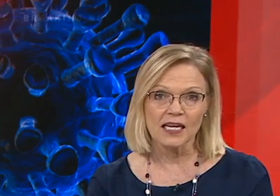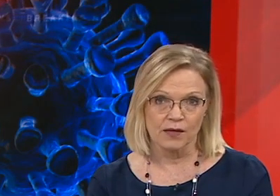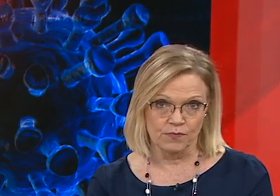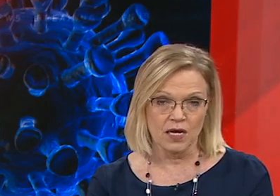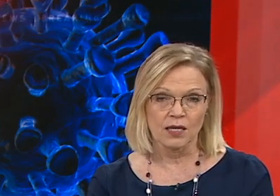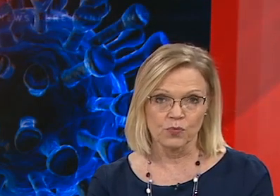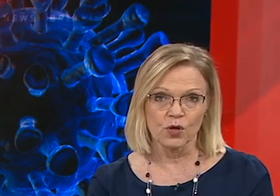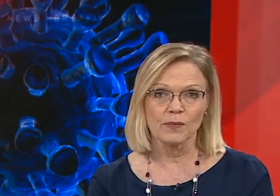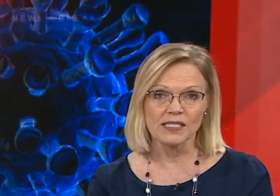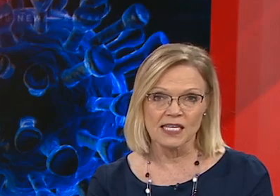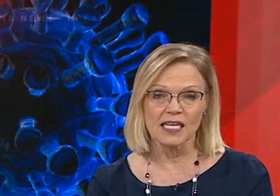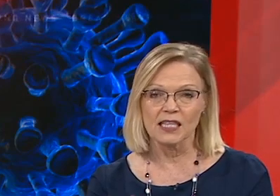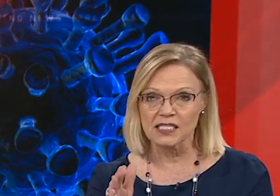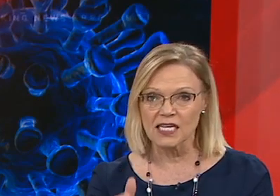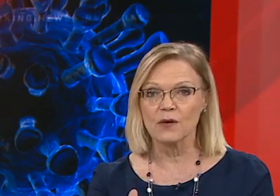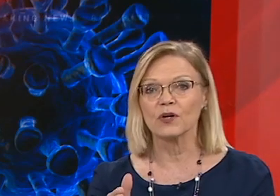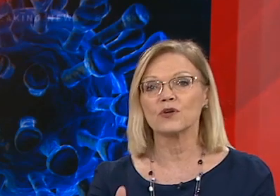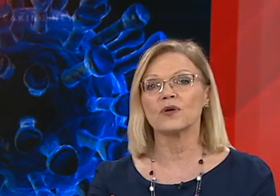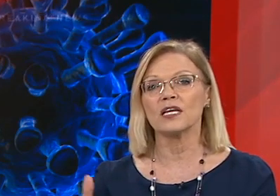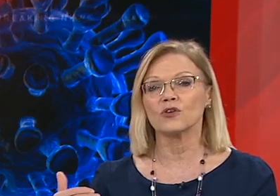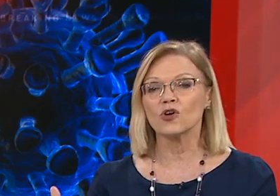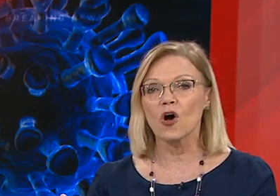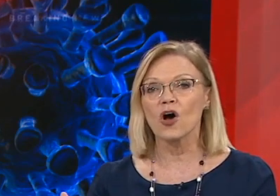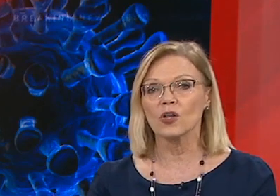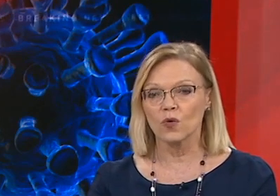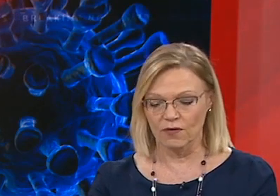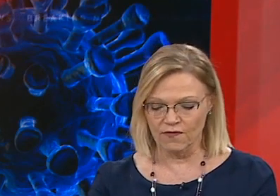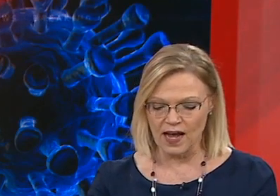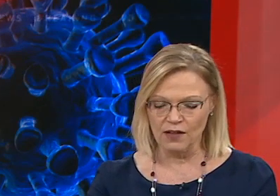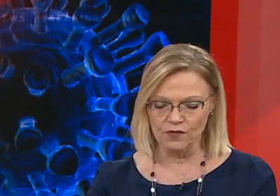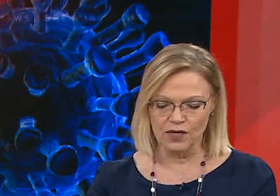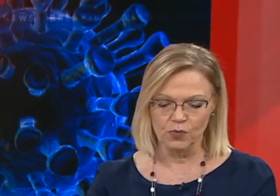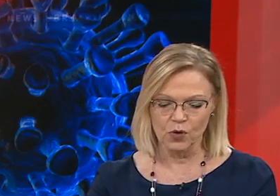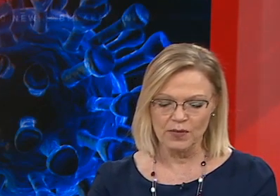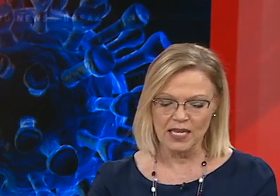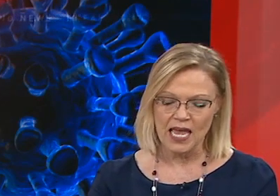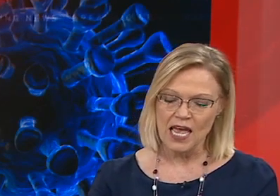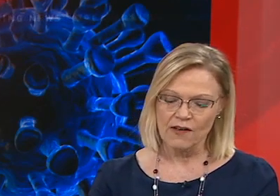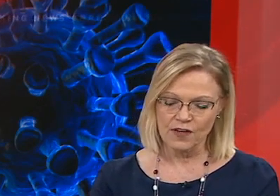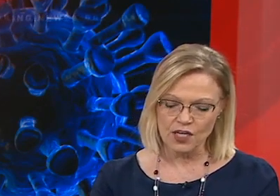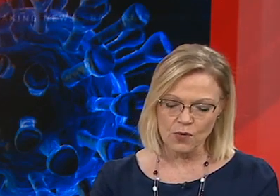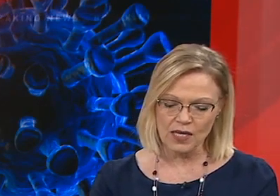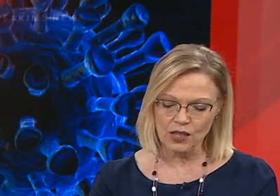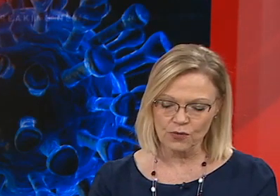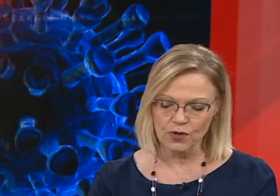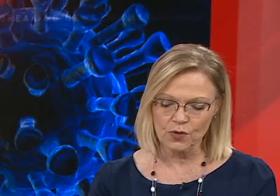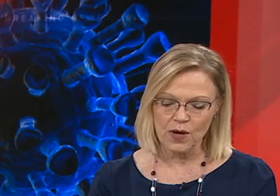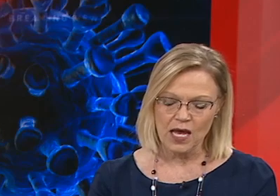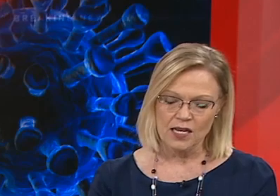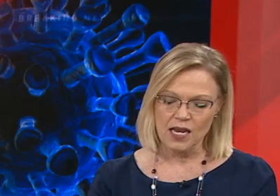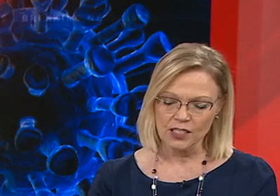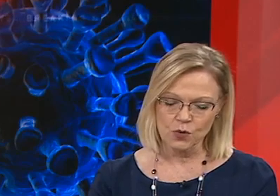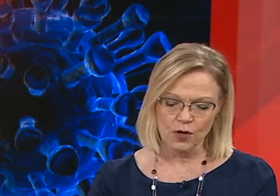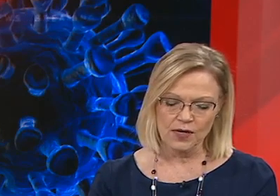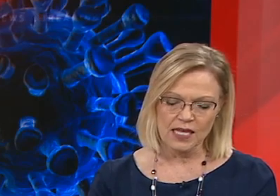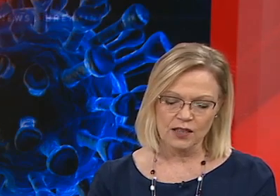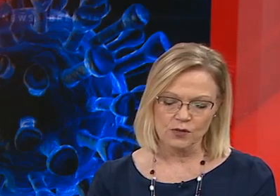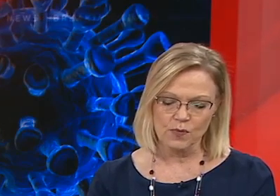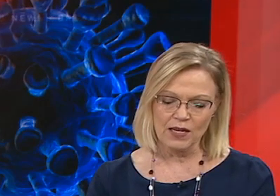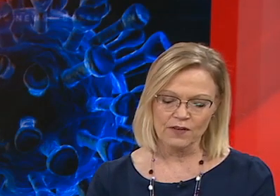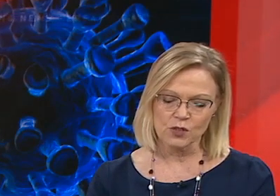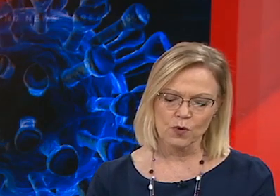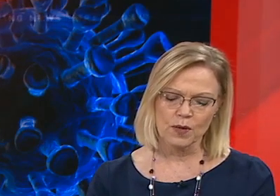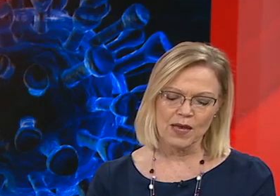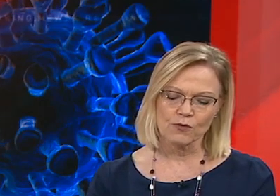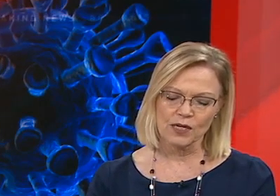expand the unemployment site, this site where you can either call or file for unemployment. If you don't get through, not to worry that